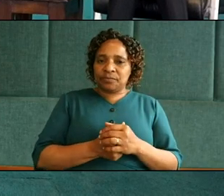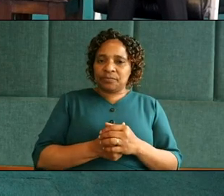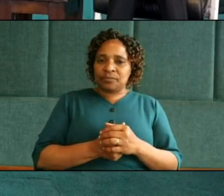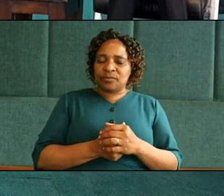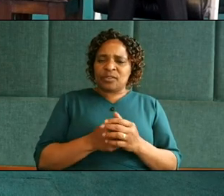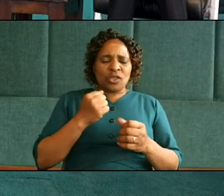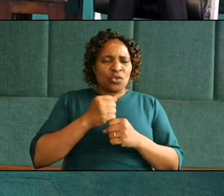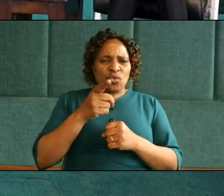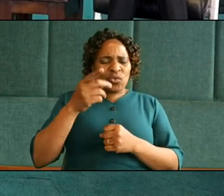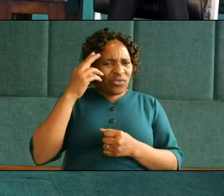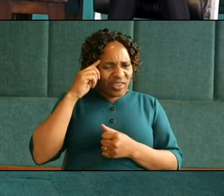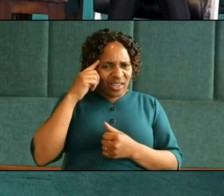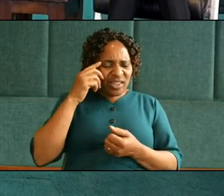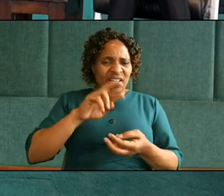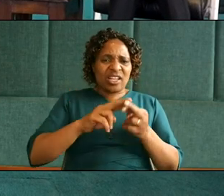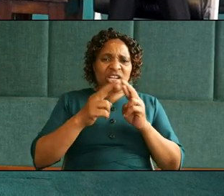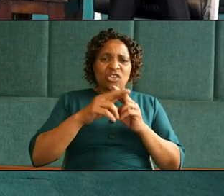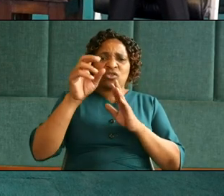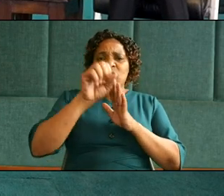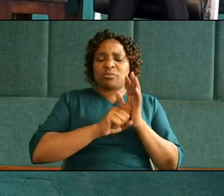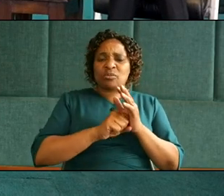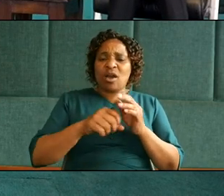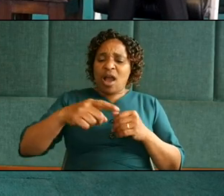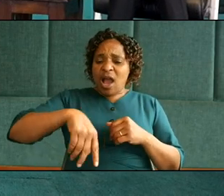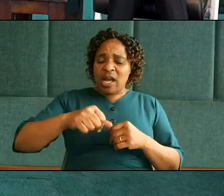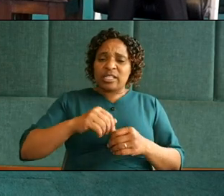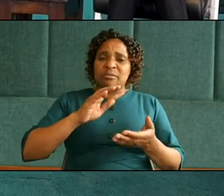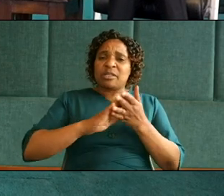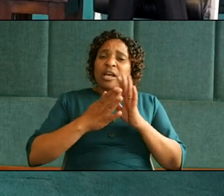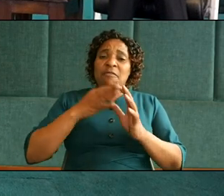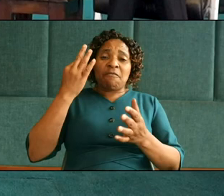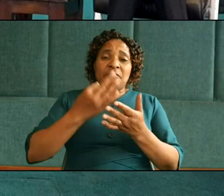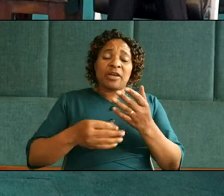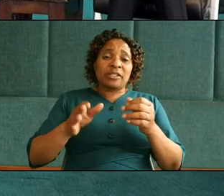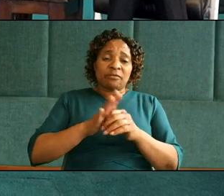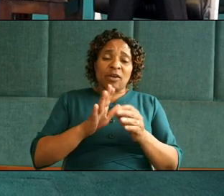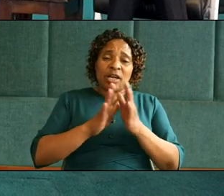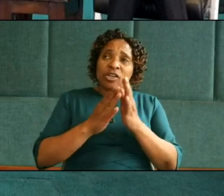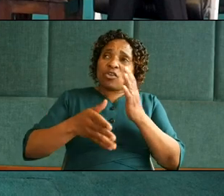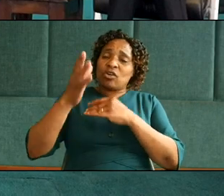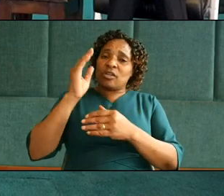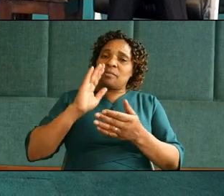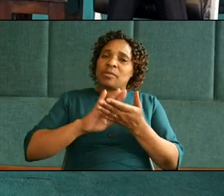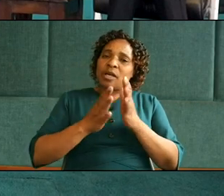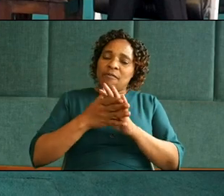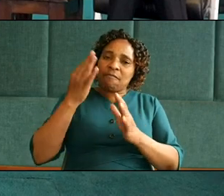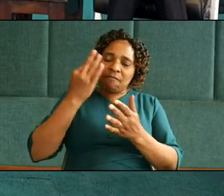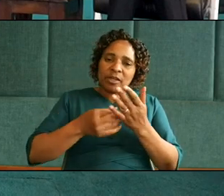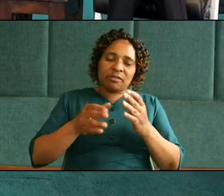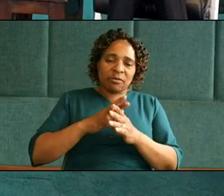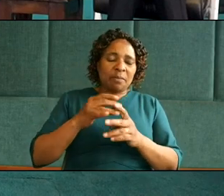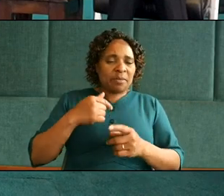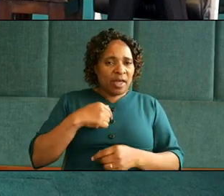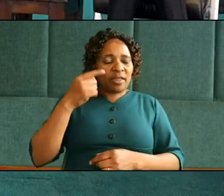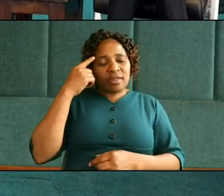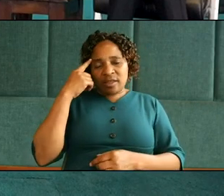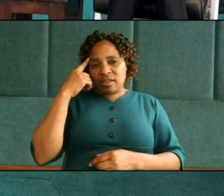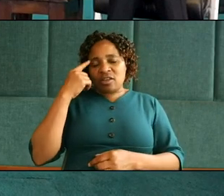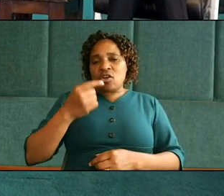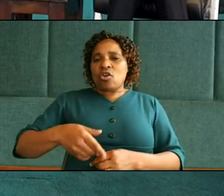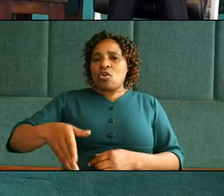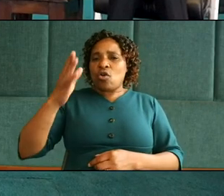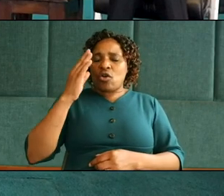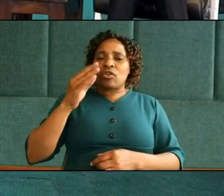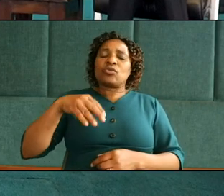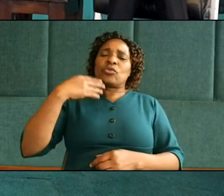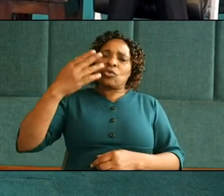So do you think there's a relationship between us being faithful and God being faithful back to us? I think that God will always